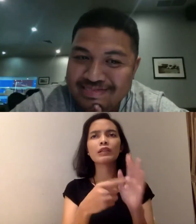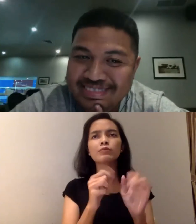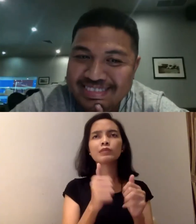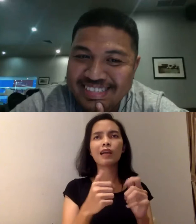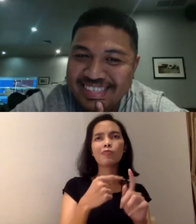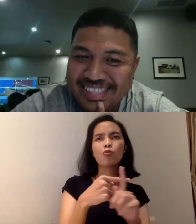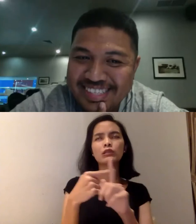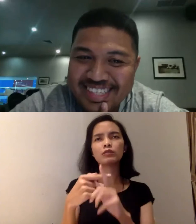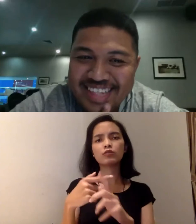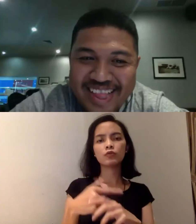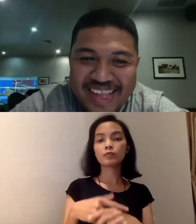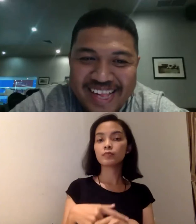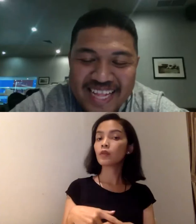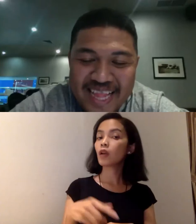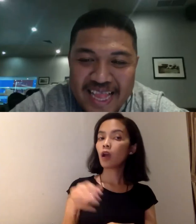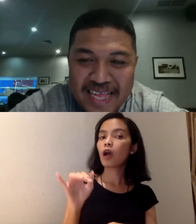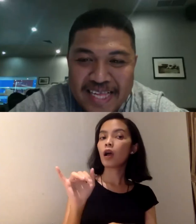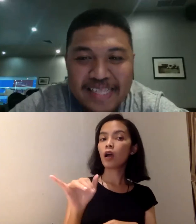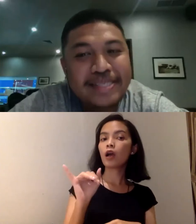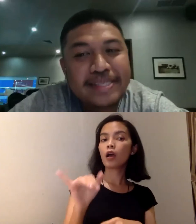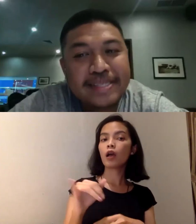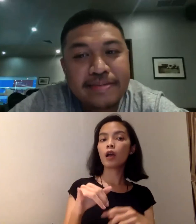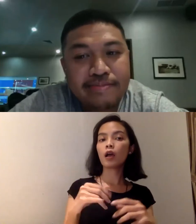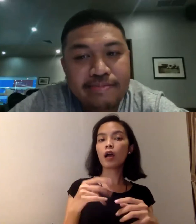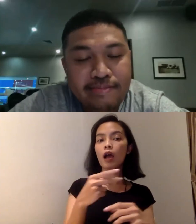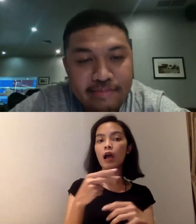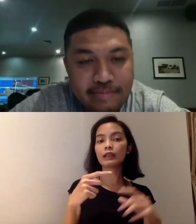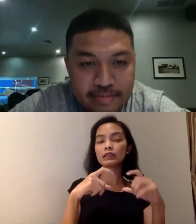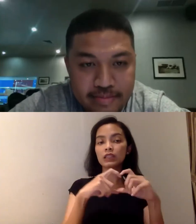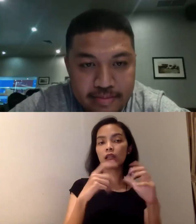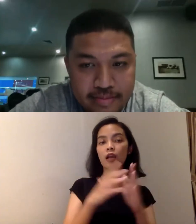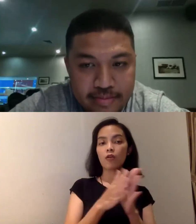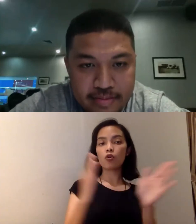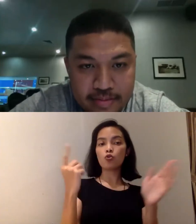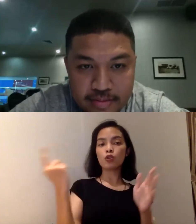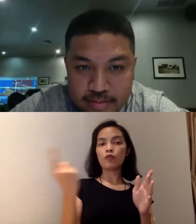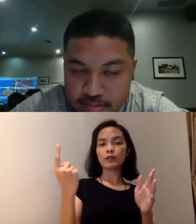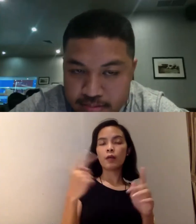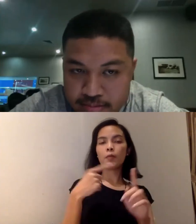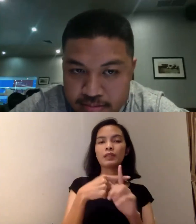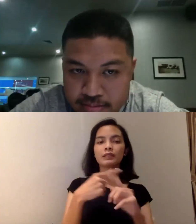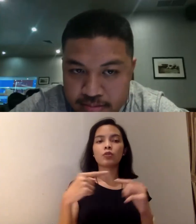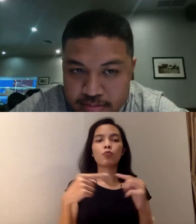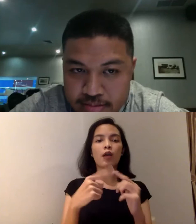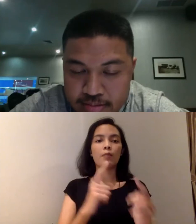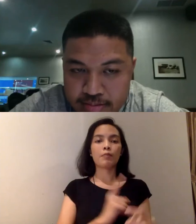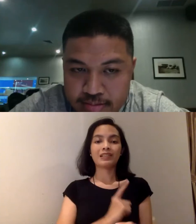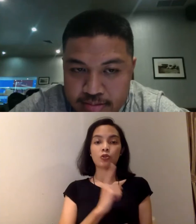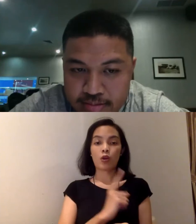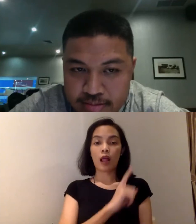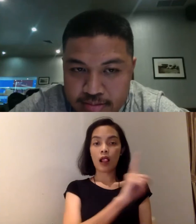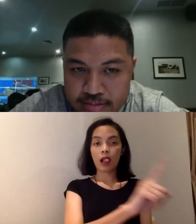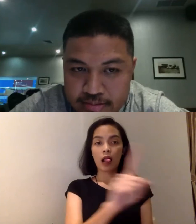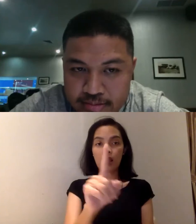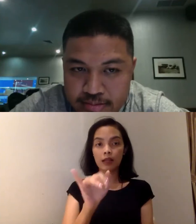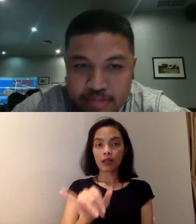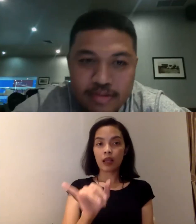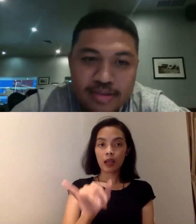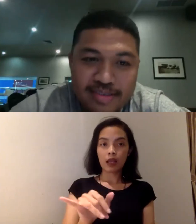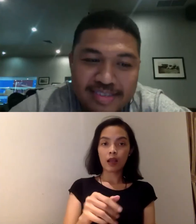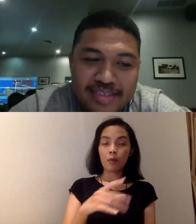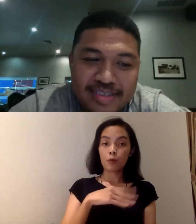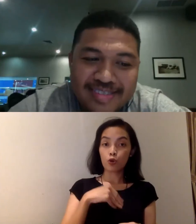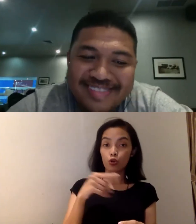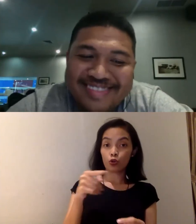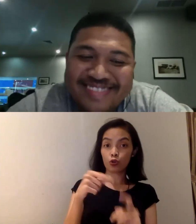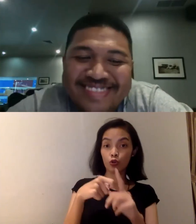Yeah, so at the same time, love is universal, but it's also very personal. So in that aspect, Quasi, what is love to you?